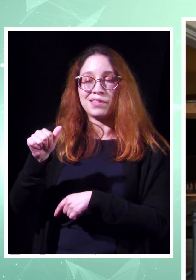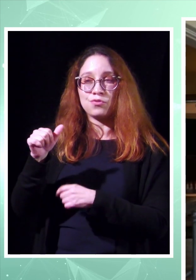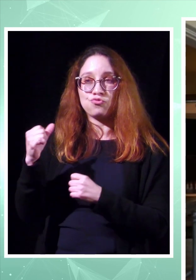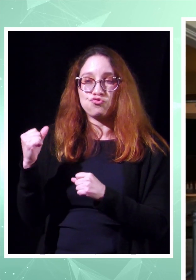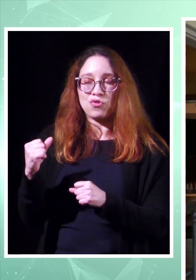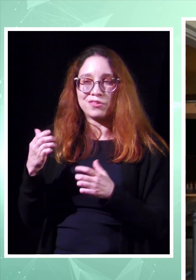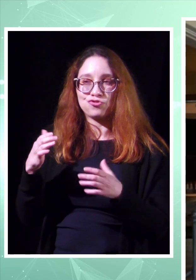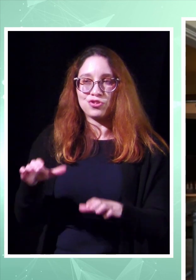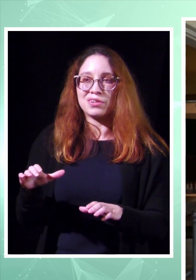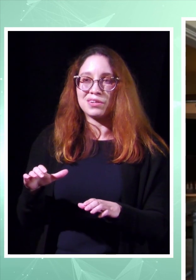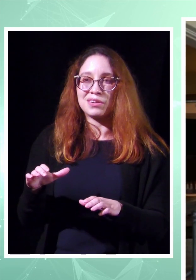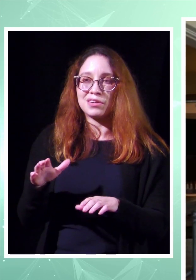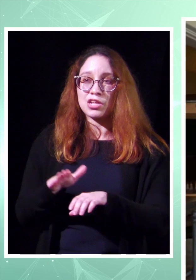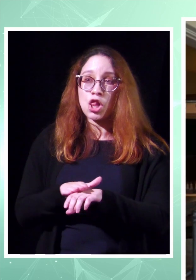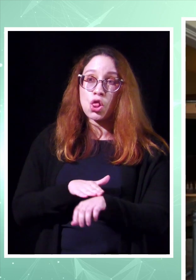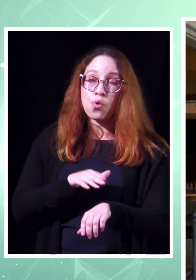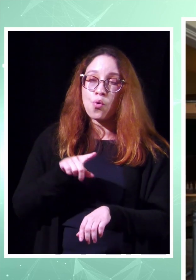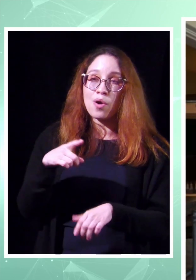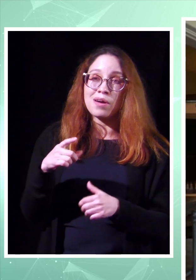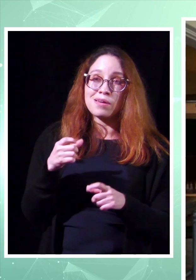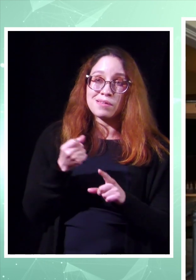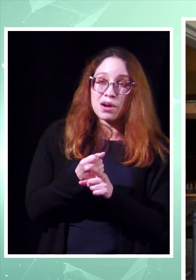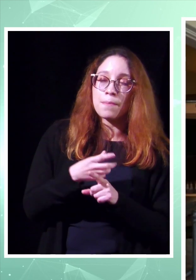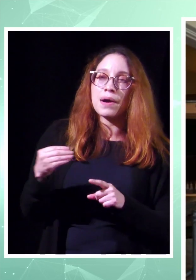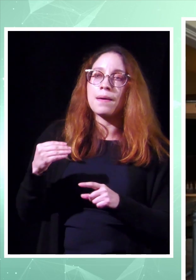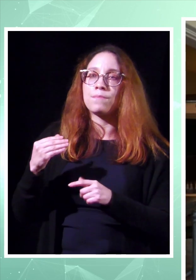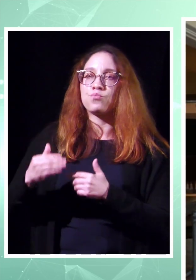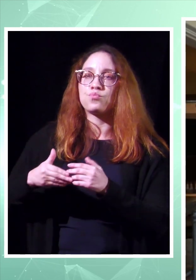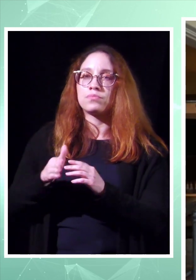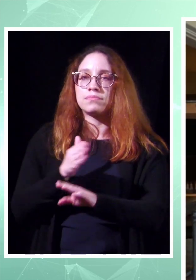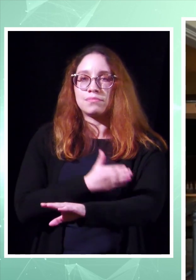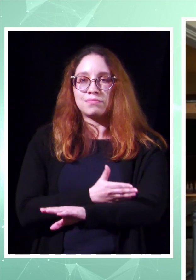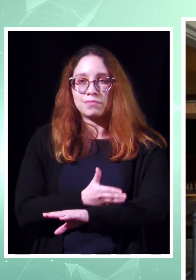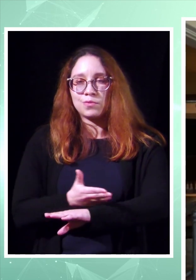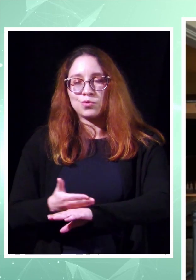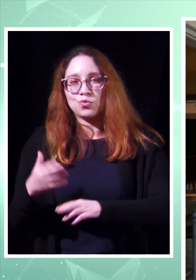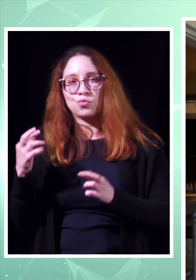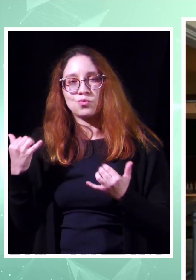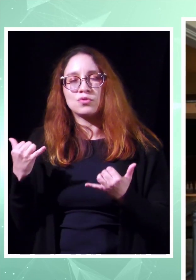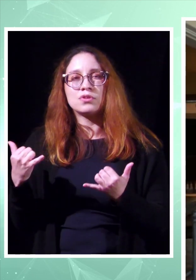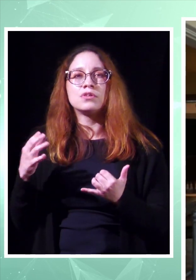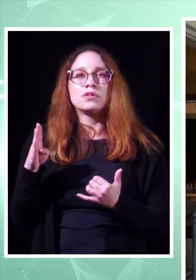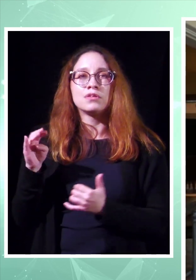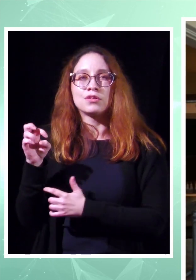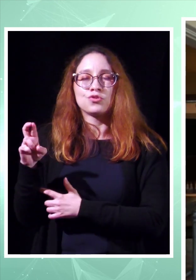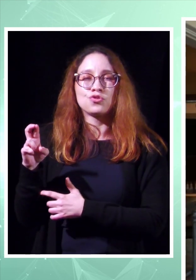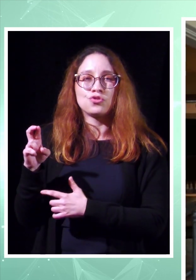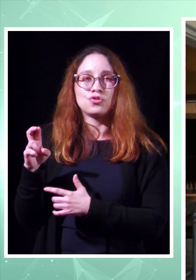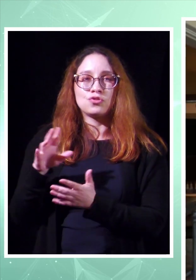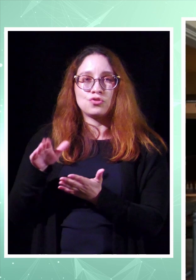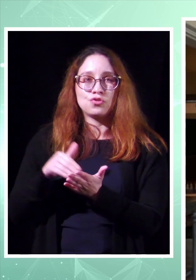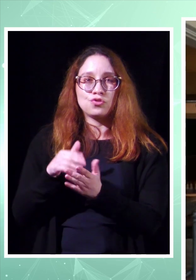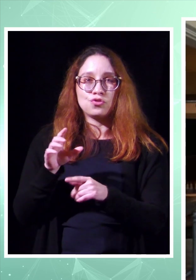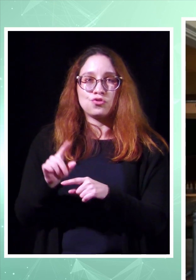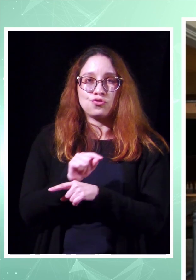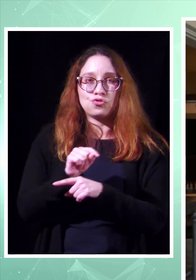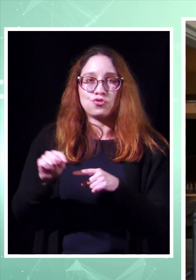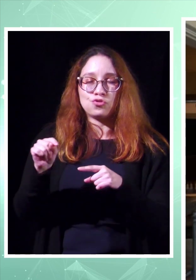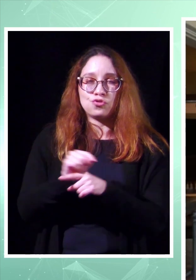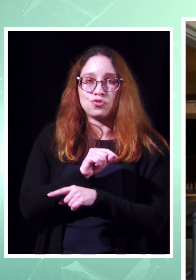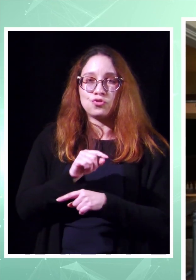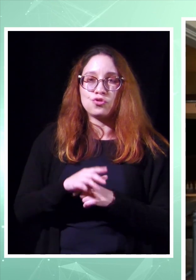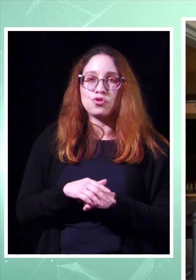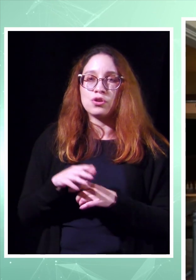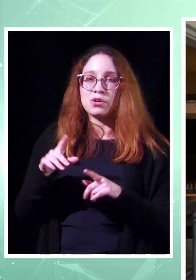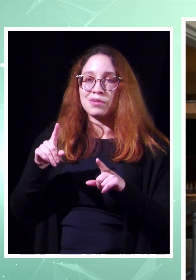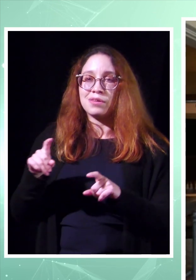strong chance of slowing not just attacks, but also progression. So right now at the Boster Center, we're doing clinical trials with BTK inhibitors that